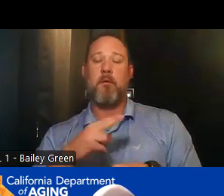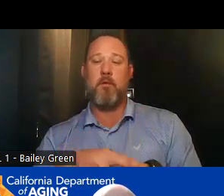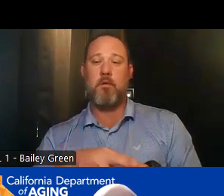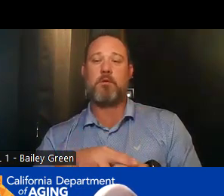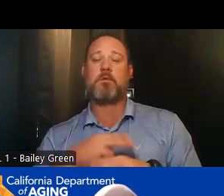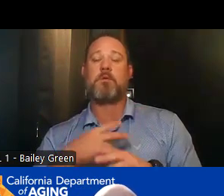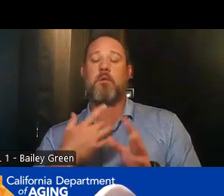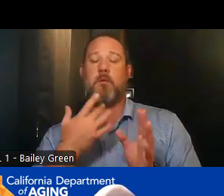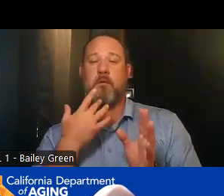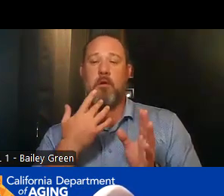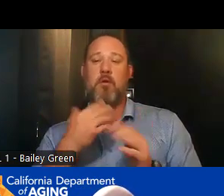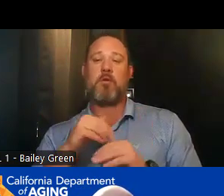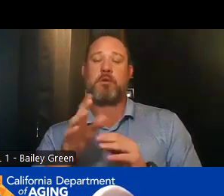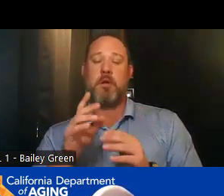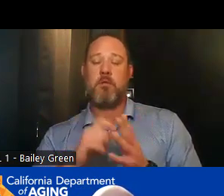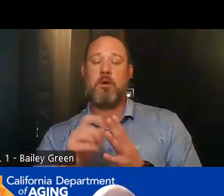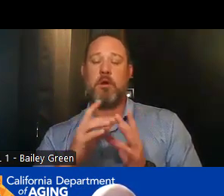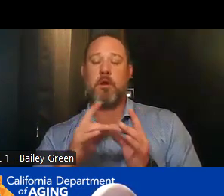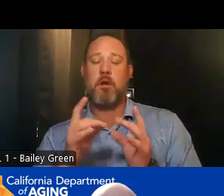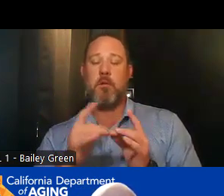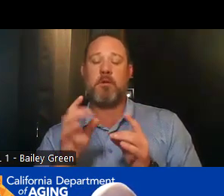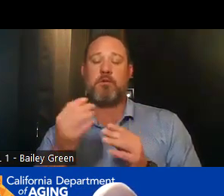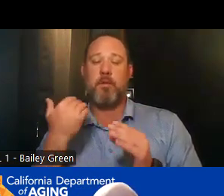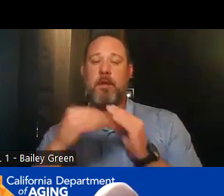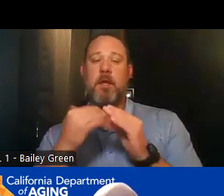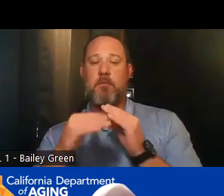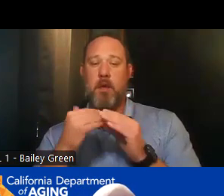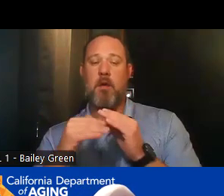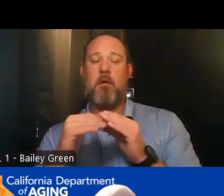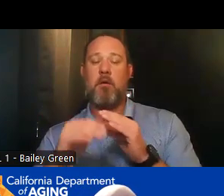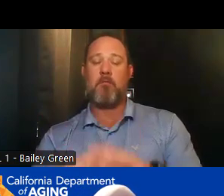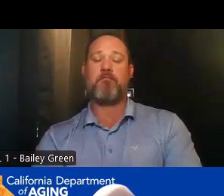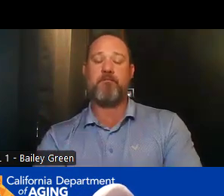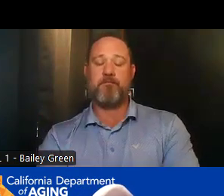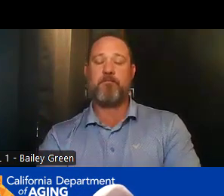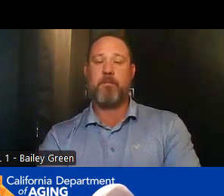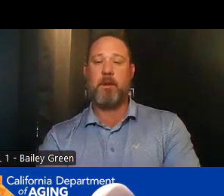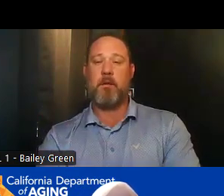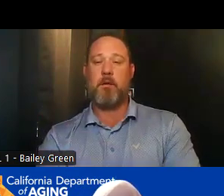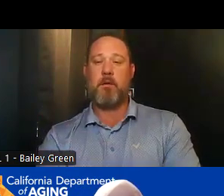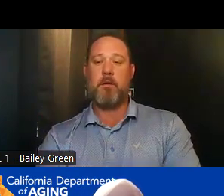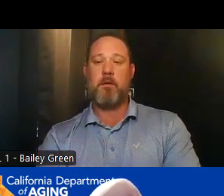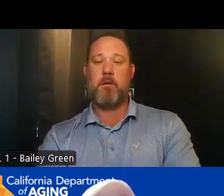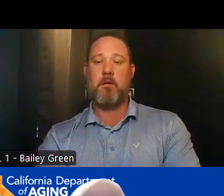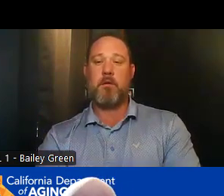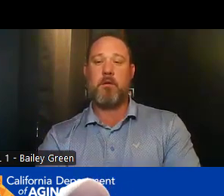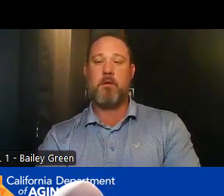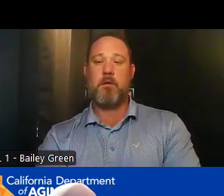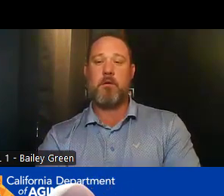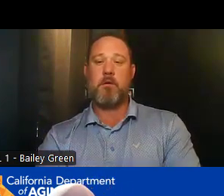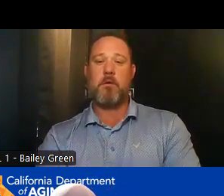if you would prefer to send in written comments, we would most definitely like to receive them. Engage at